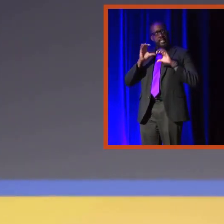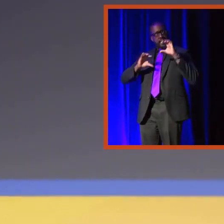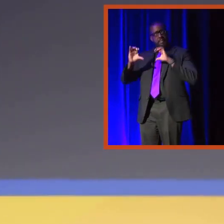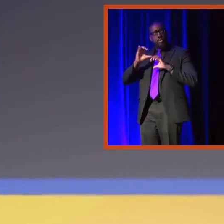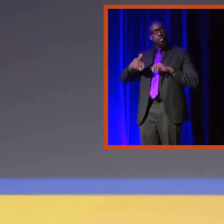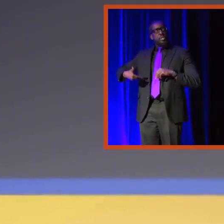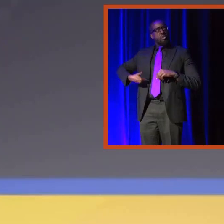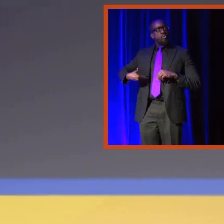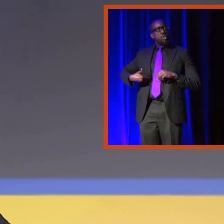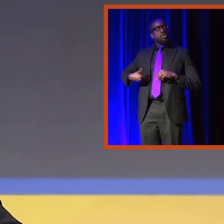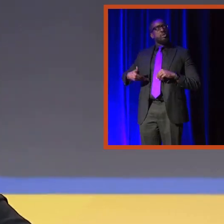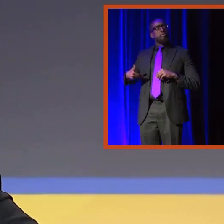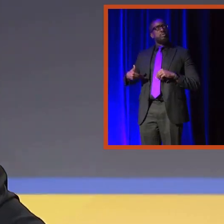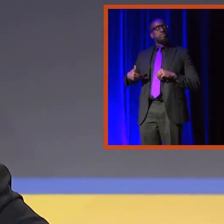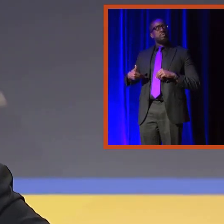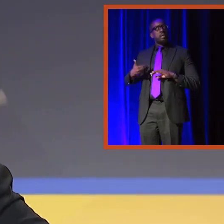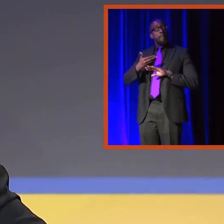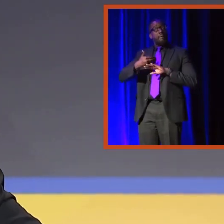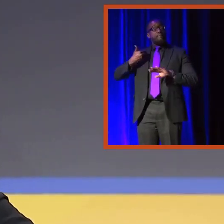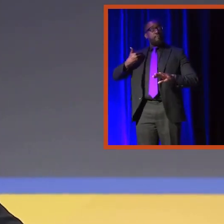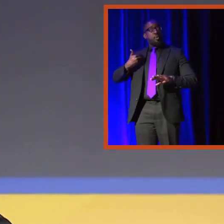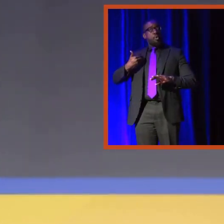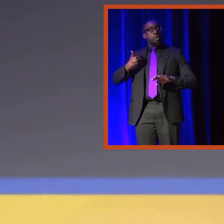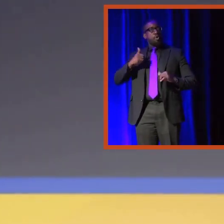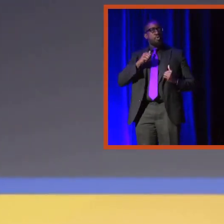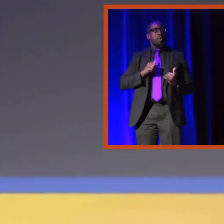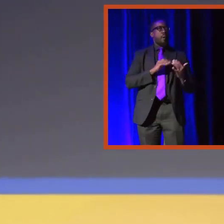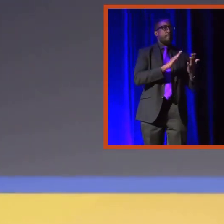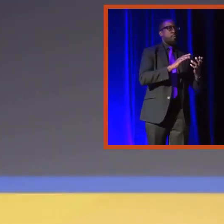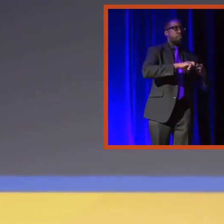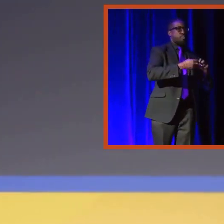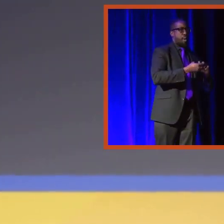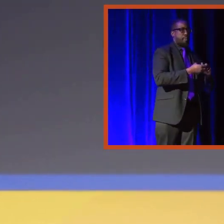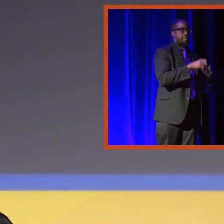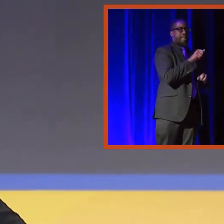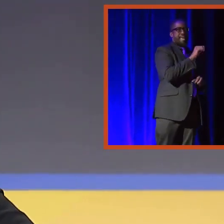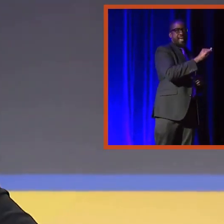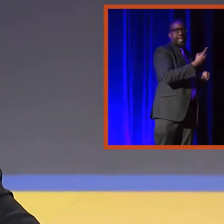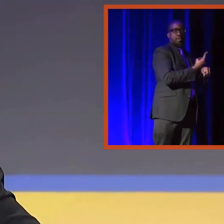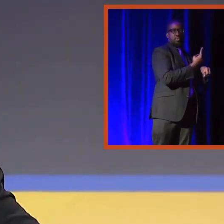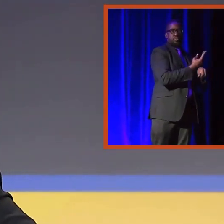when you approach these problems?